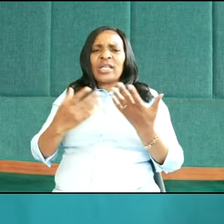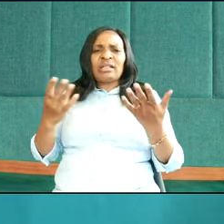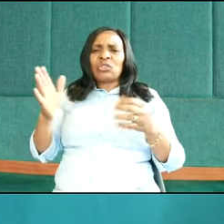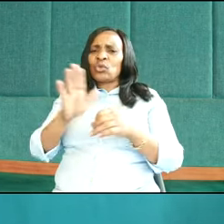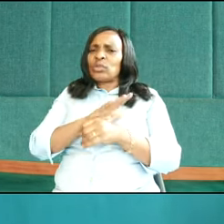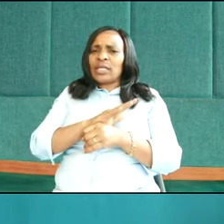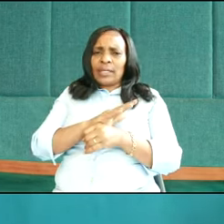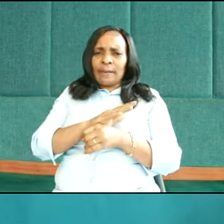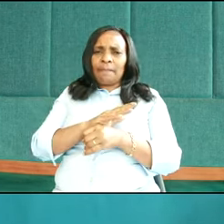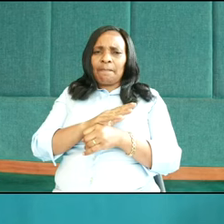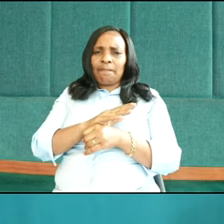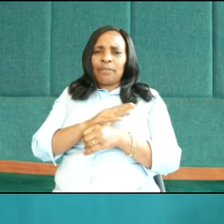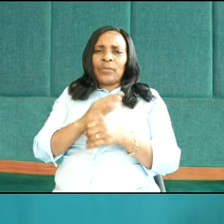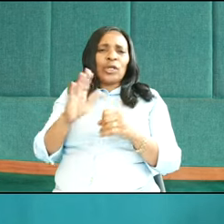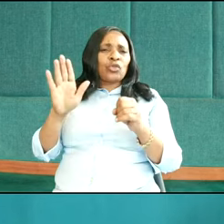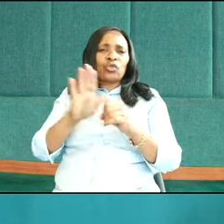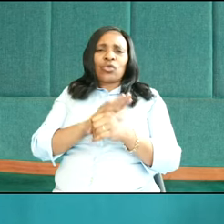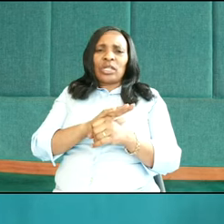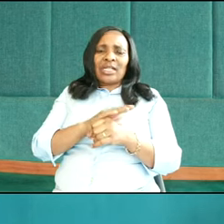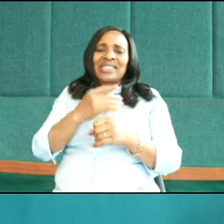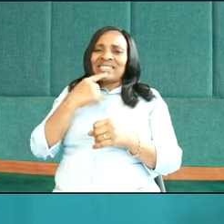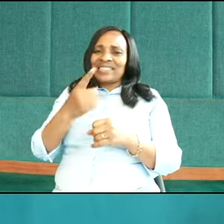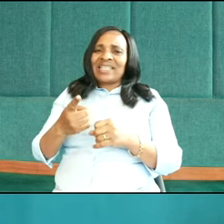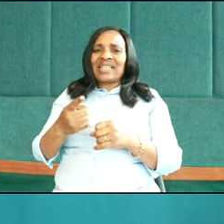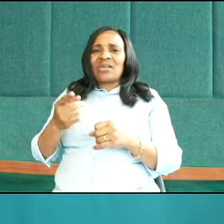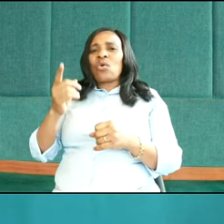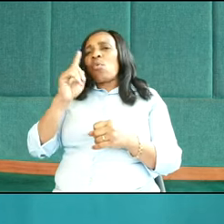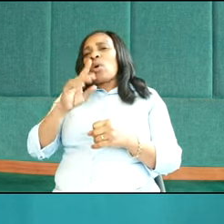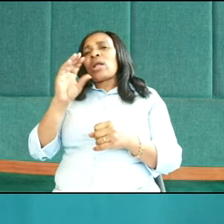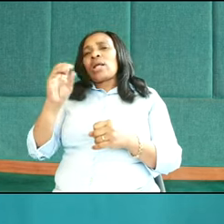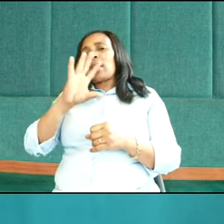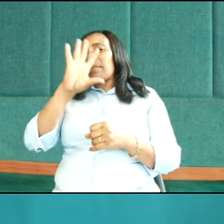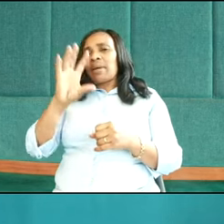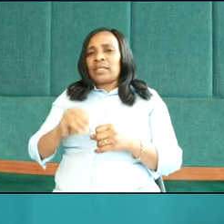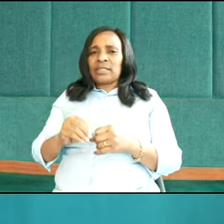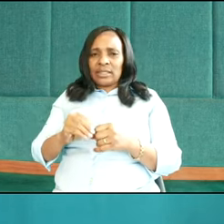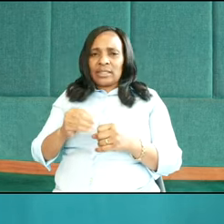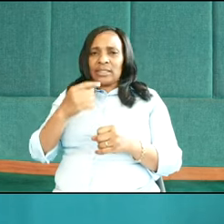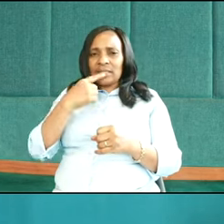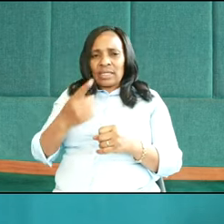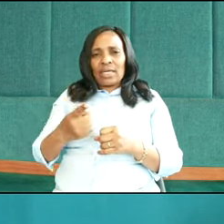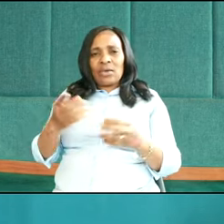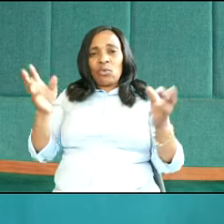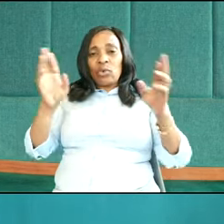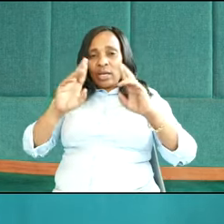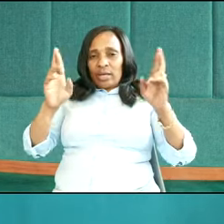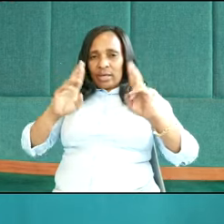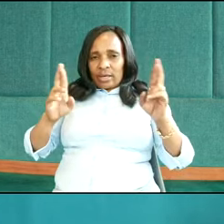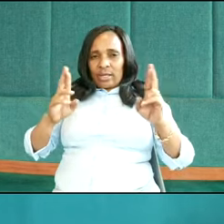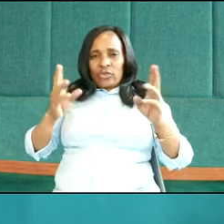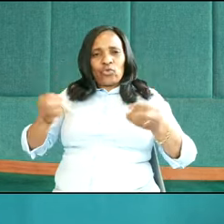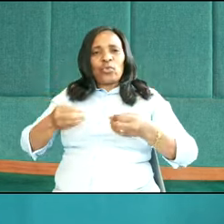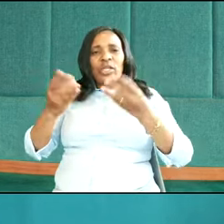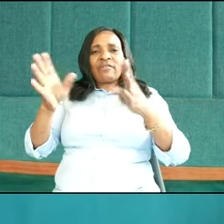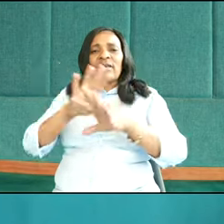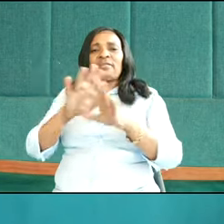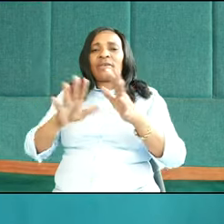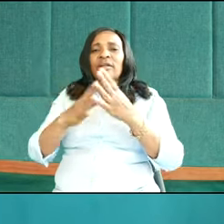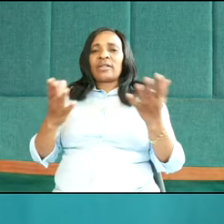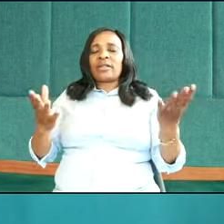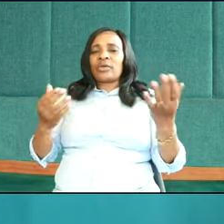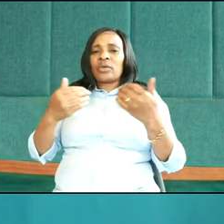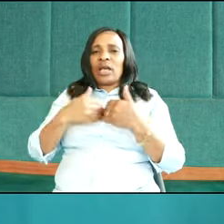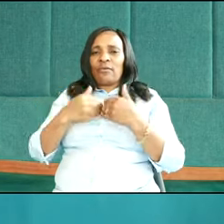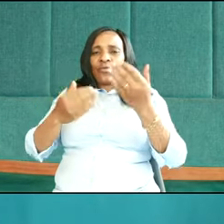totally, you know, totally say that we are 100% ready to give everything that we have to